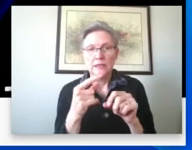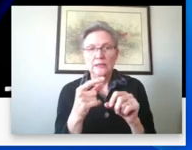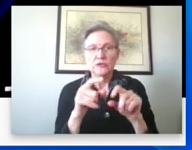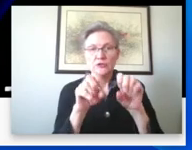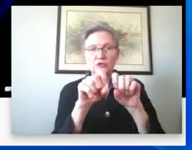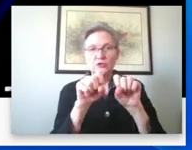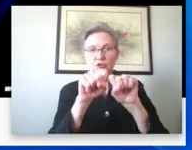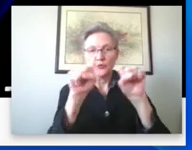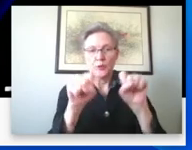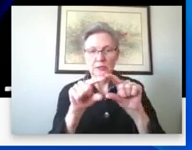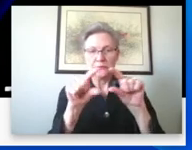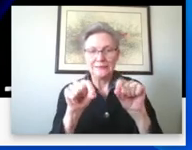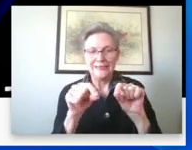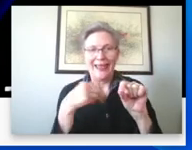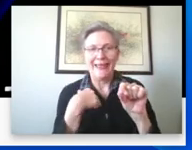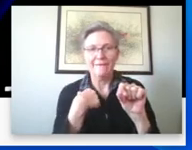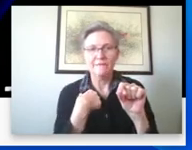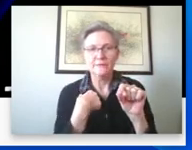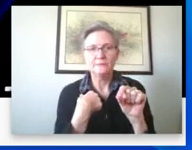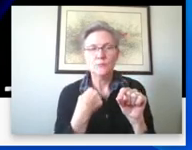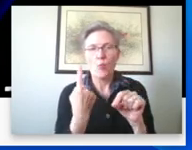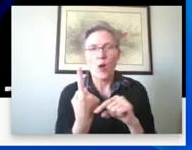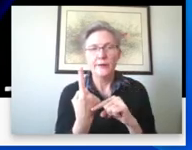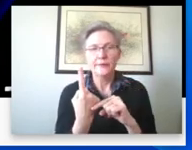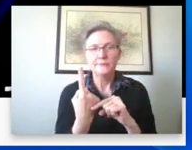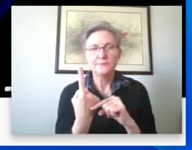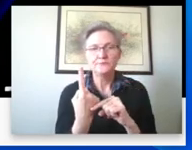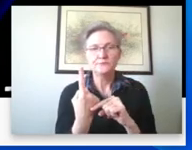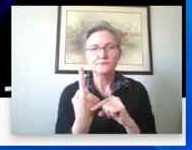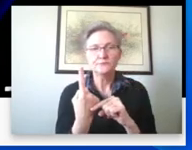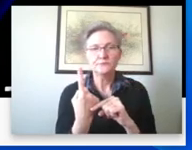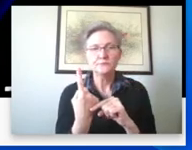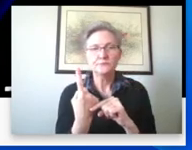have, which is how I like to start. So 1,